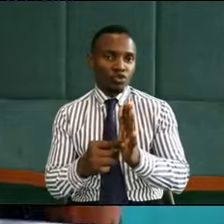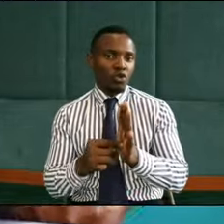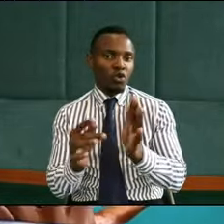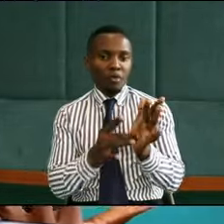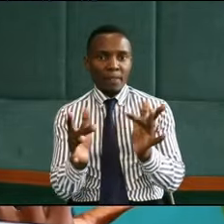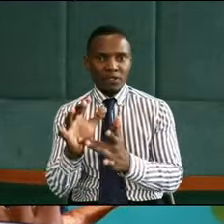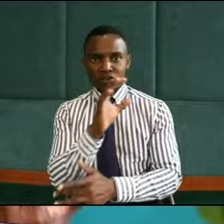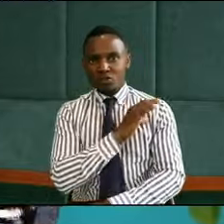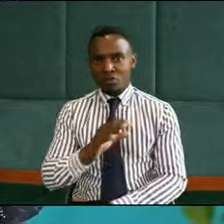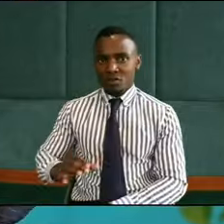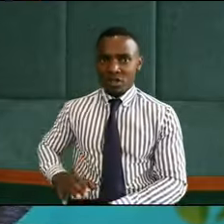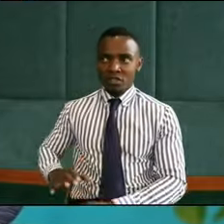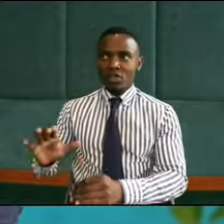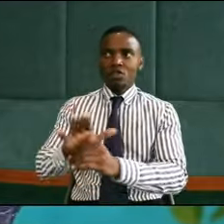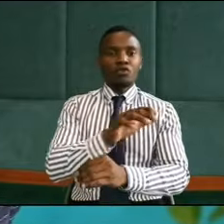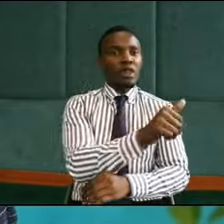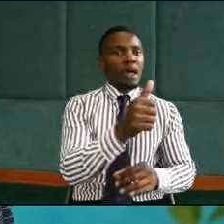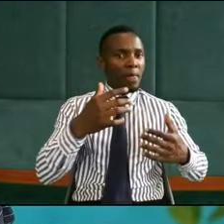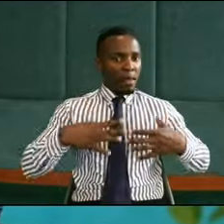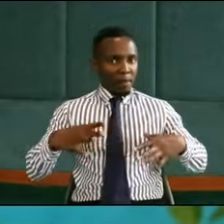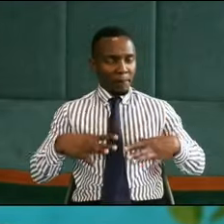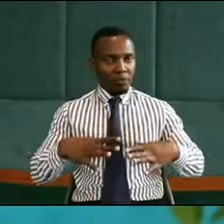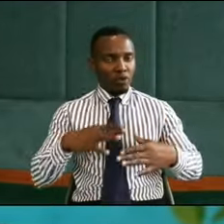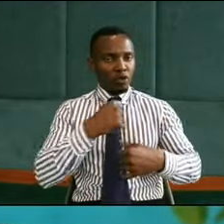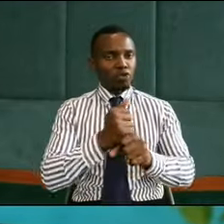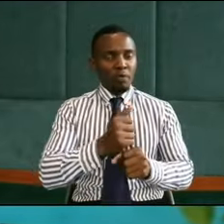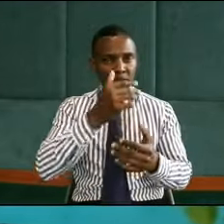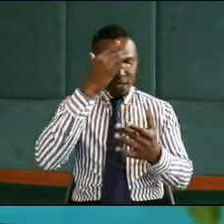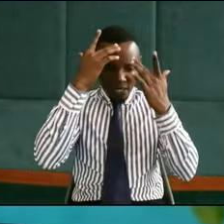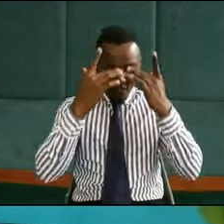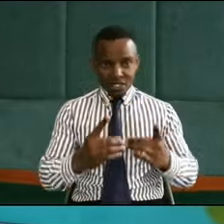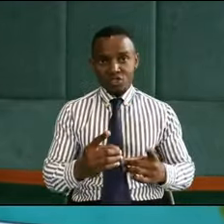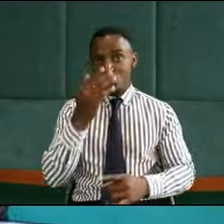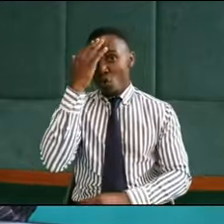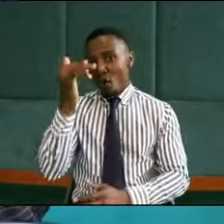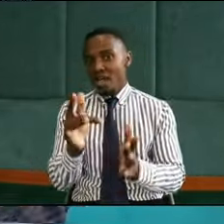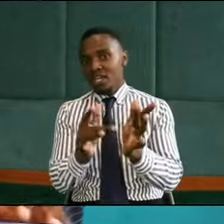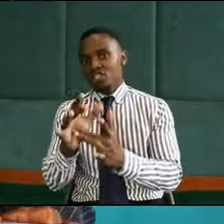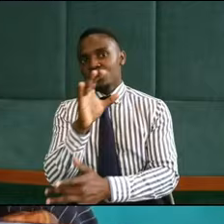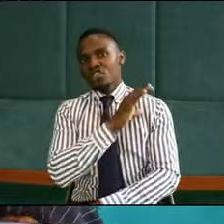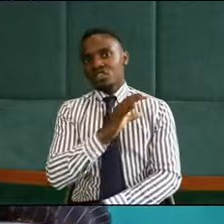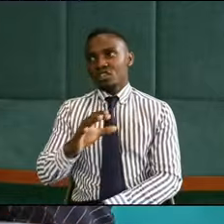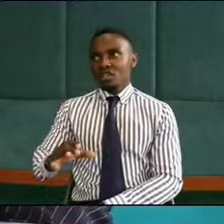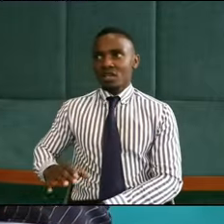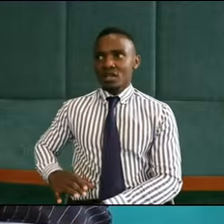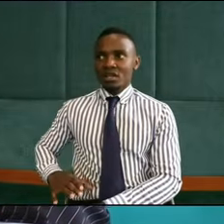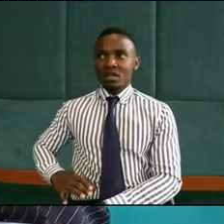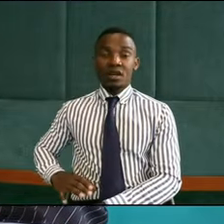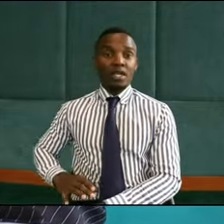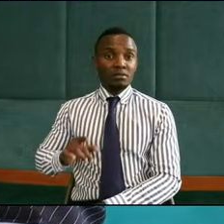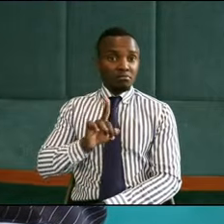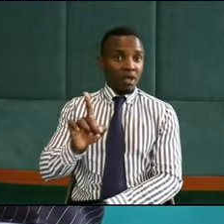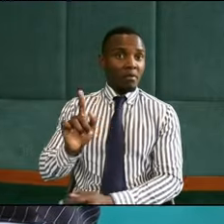people can feel it. People can make a decision of it because Jesus Christ's life, it is what brings a